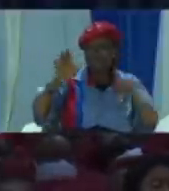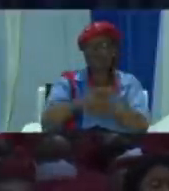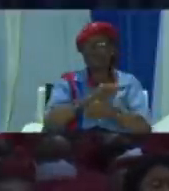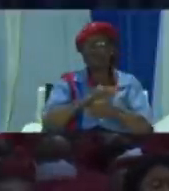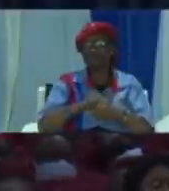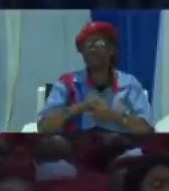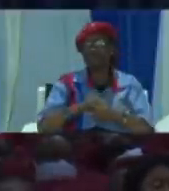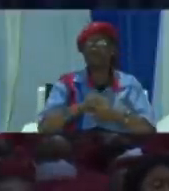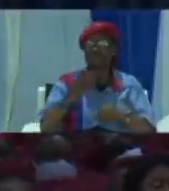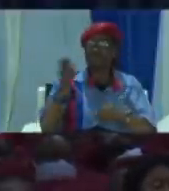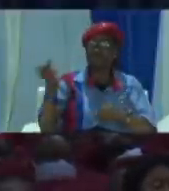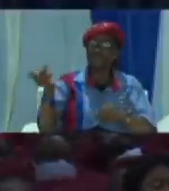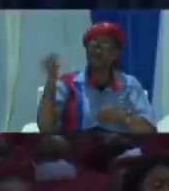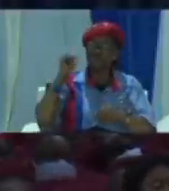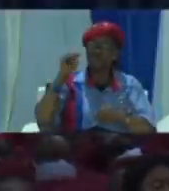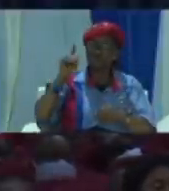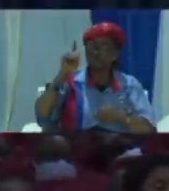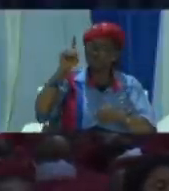was one of us.